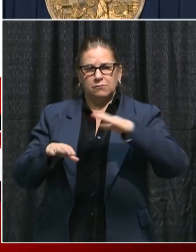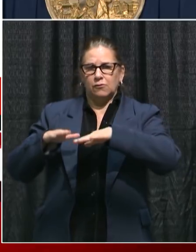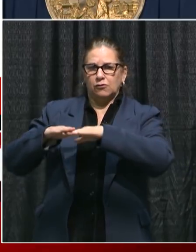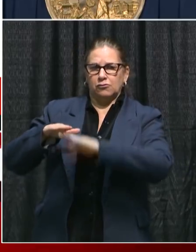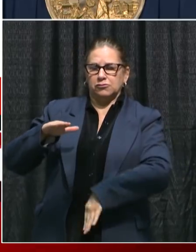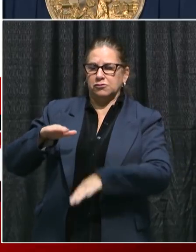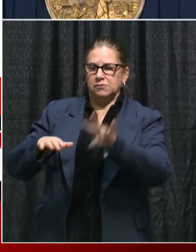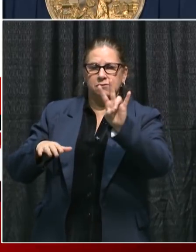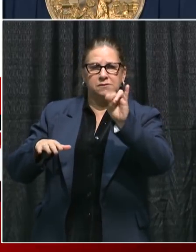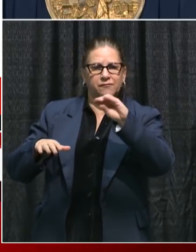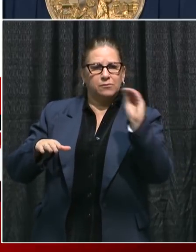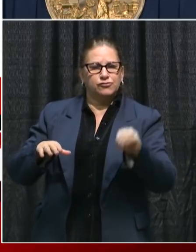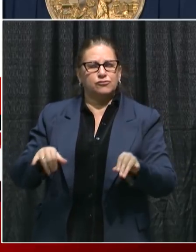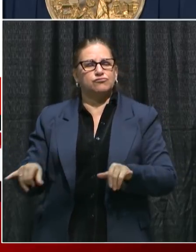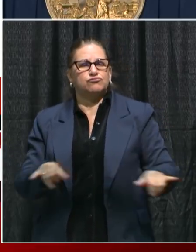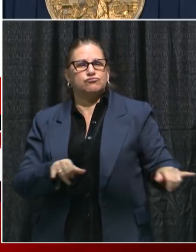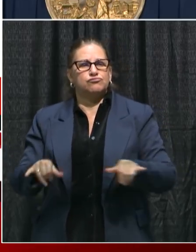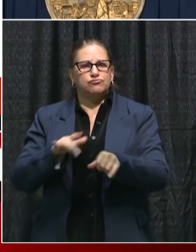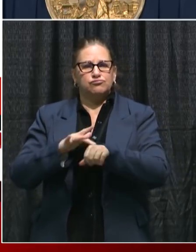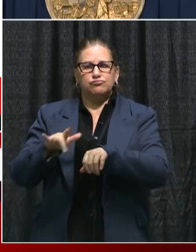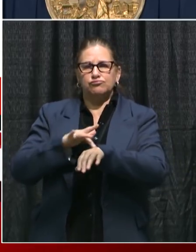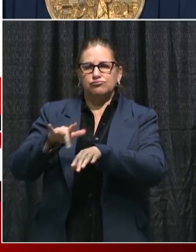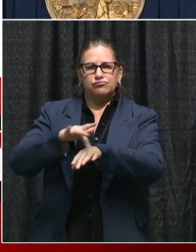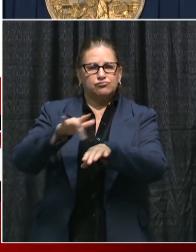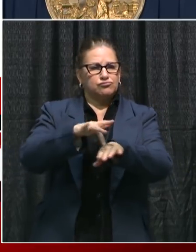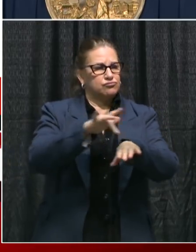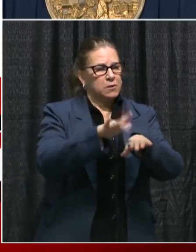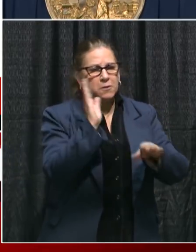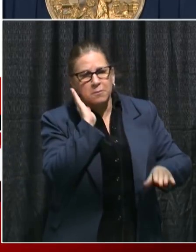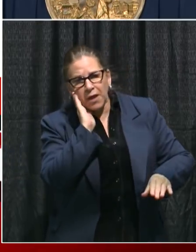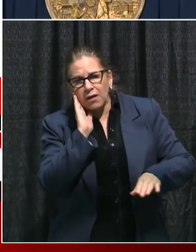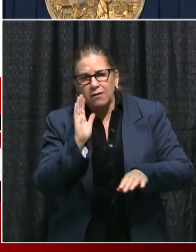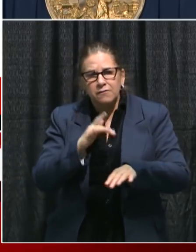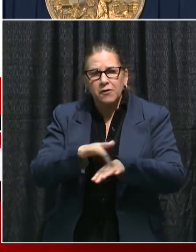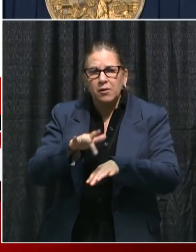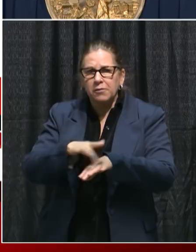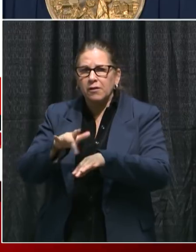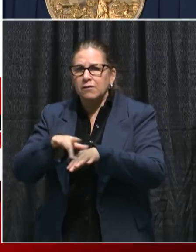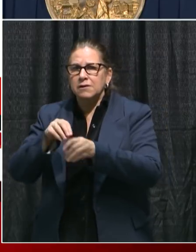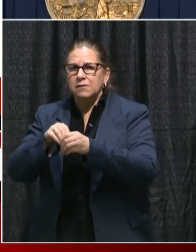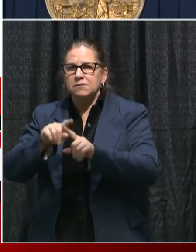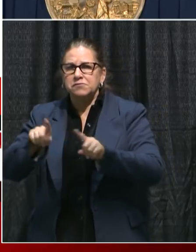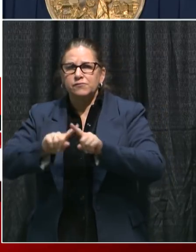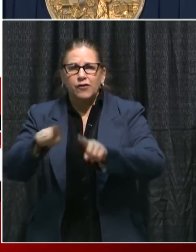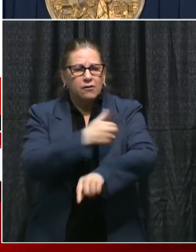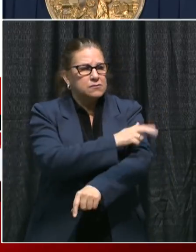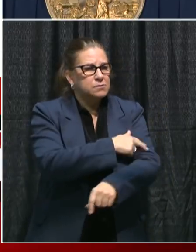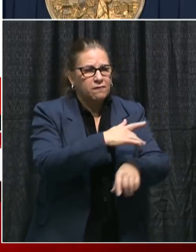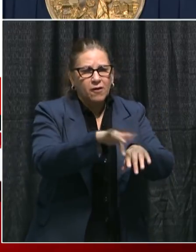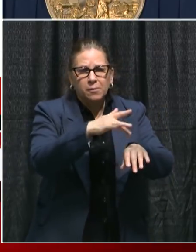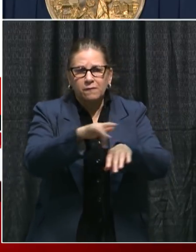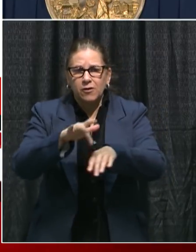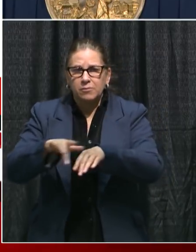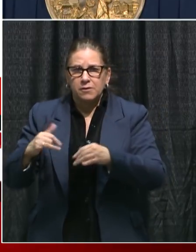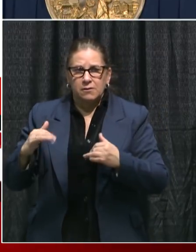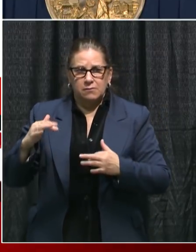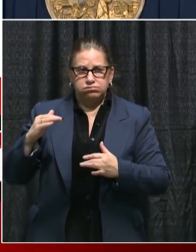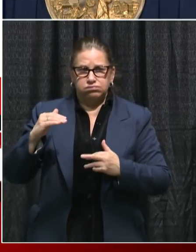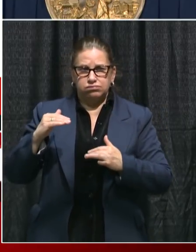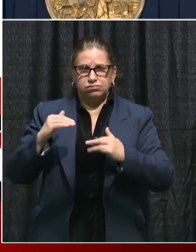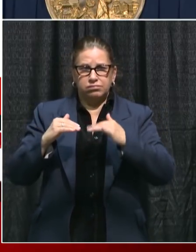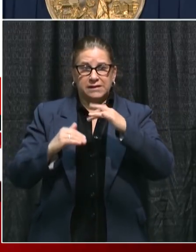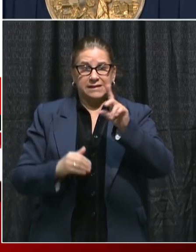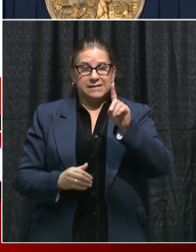is sufficient bed capacity within our facilities. So again, DC residents should not hesitate to